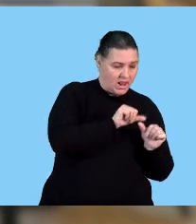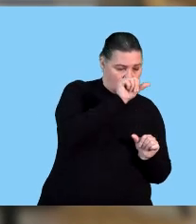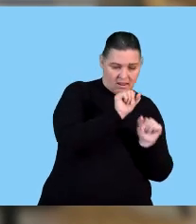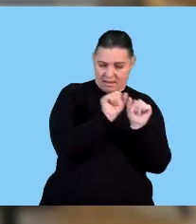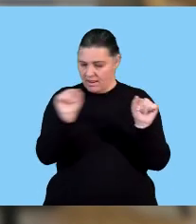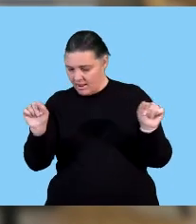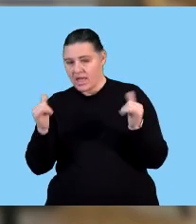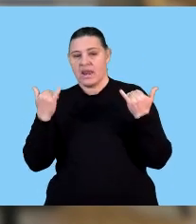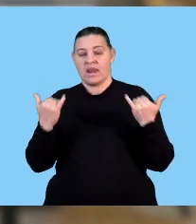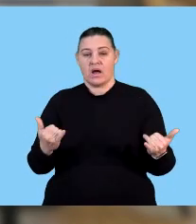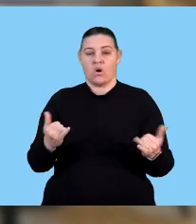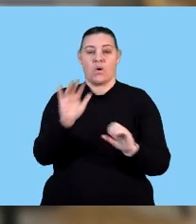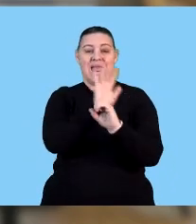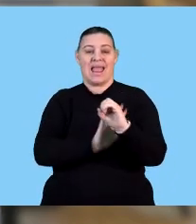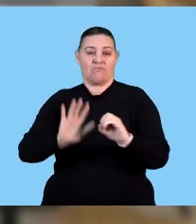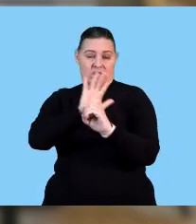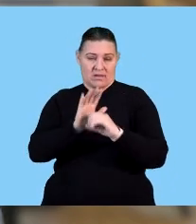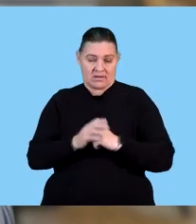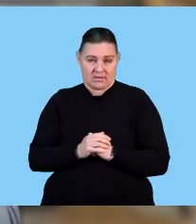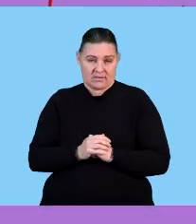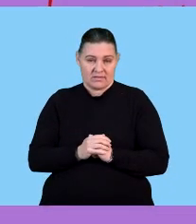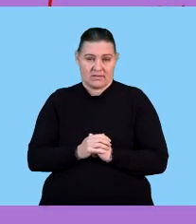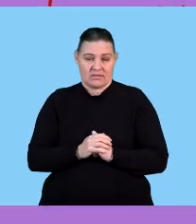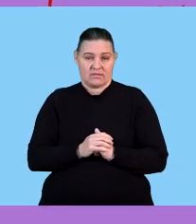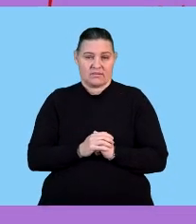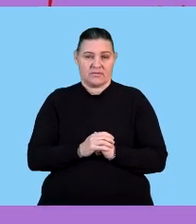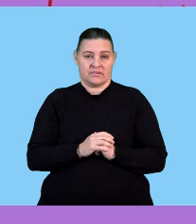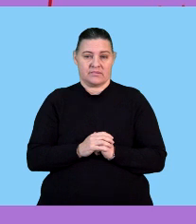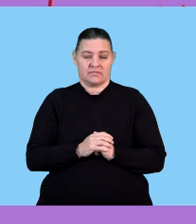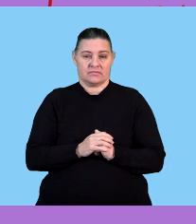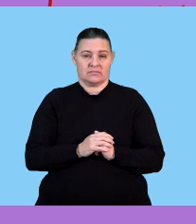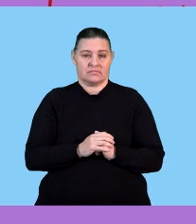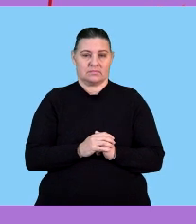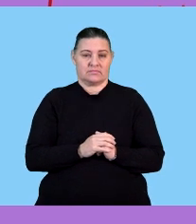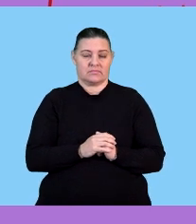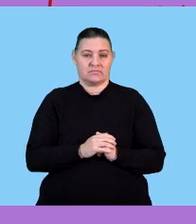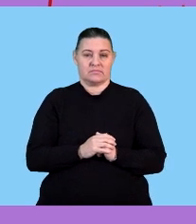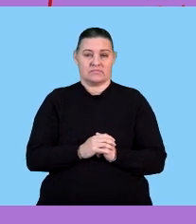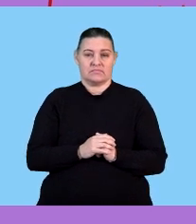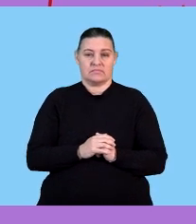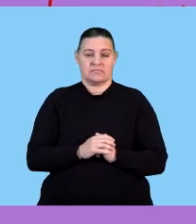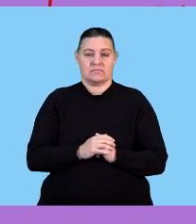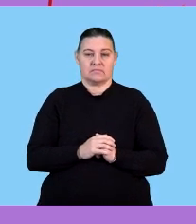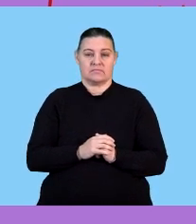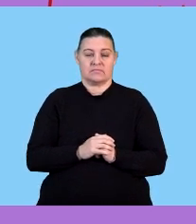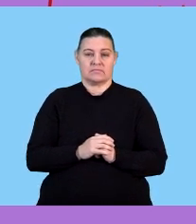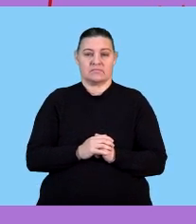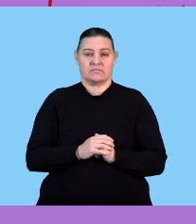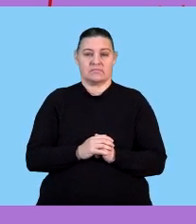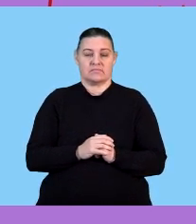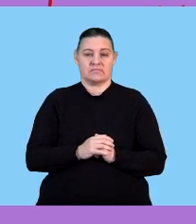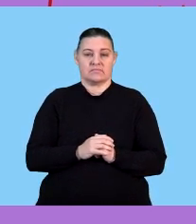What we've got to do is we've got to work out the area. So therefore, let's just put a line there so we can separate those guys.